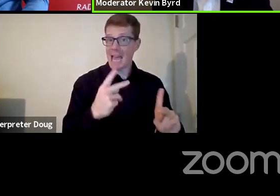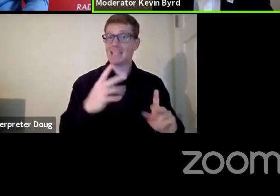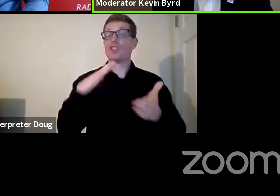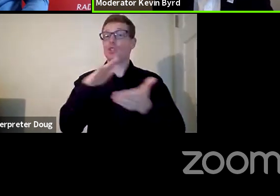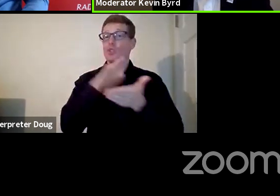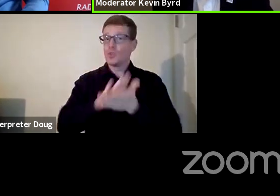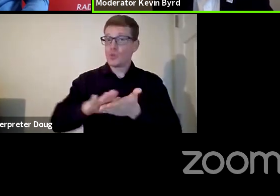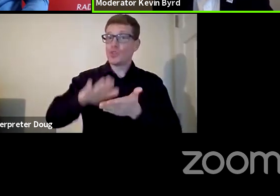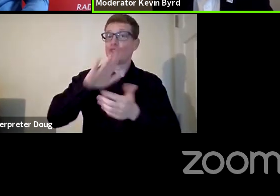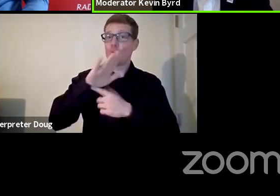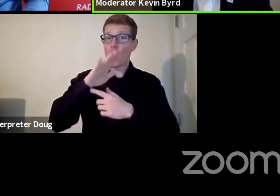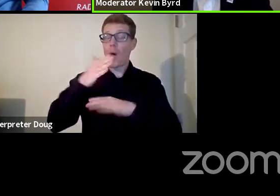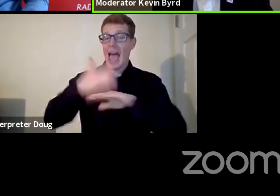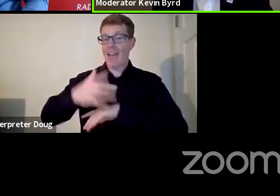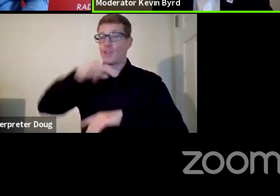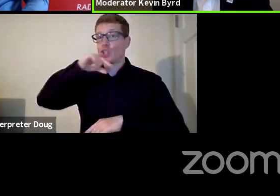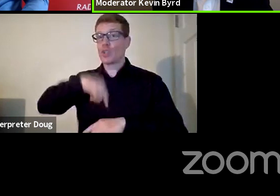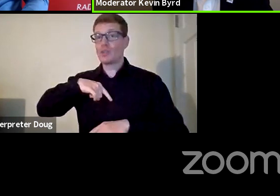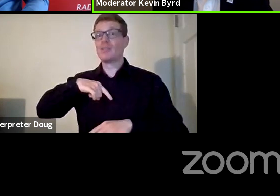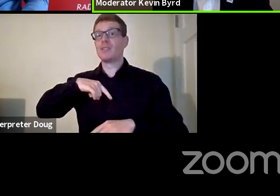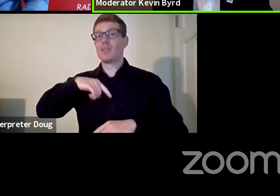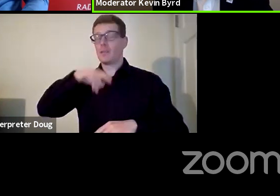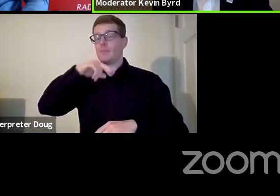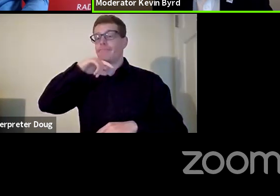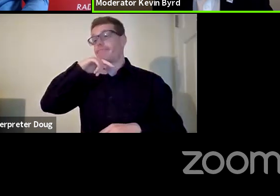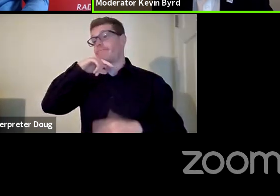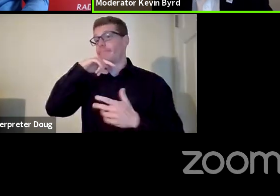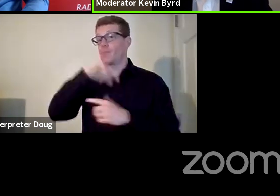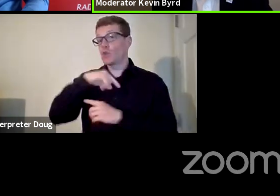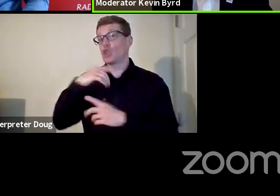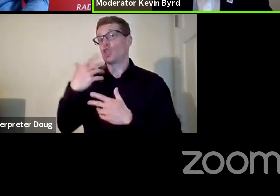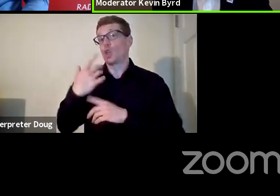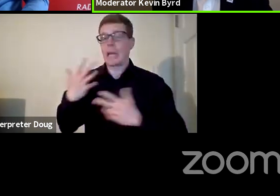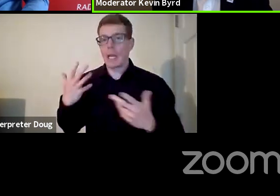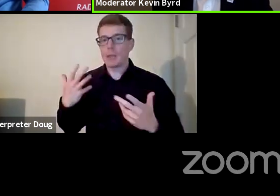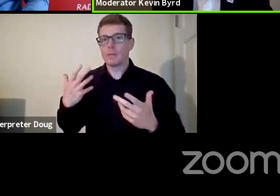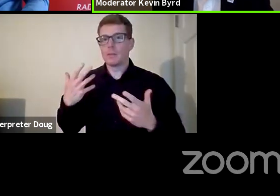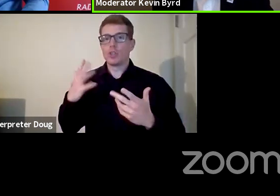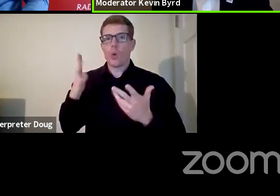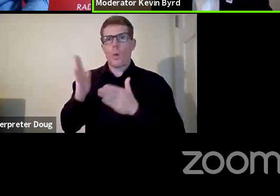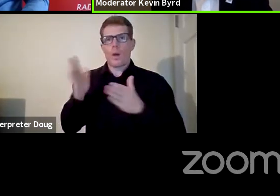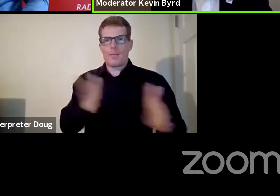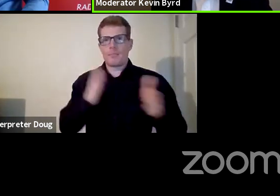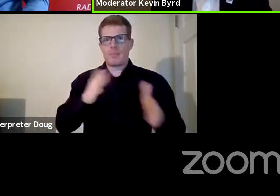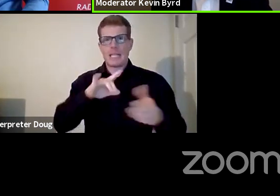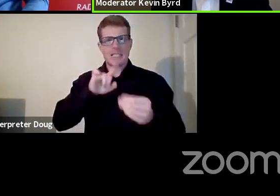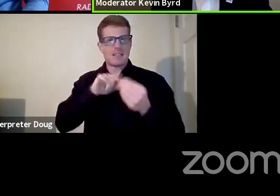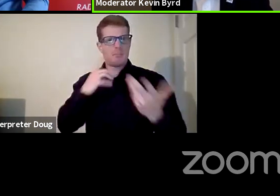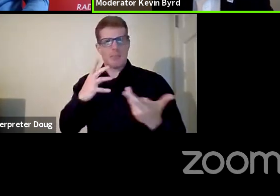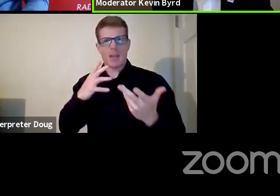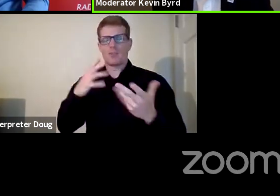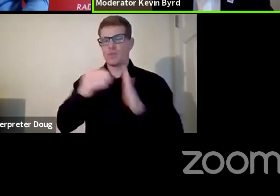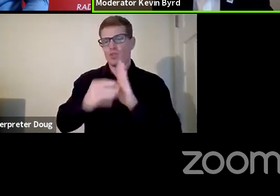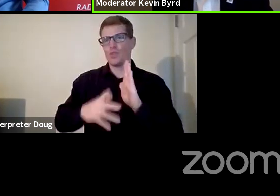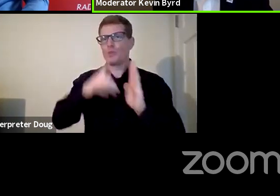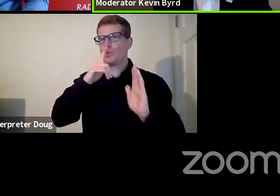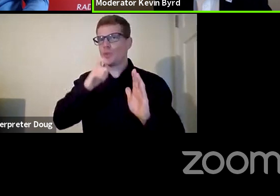travel back home every weekend of the fall semester to not spread COVID in the Newer Valley when they